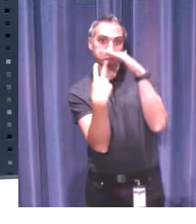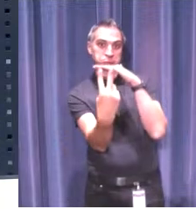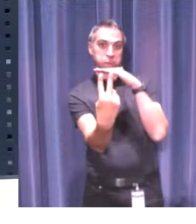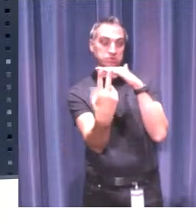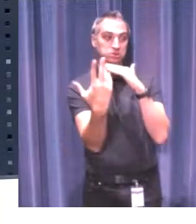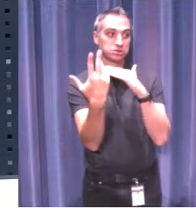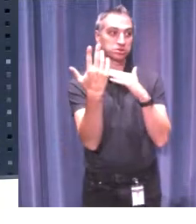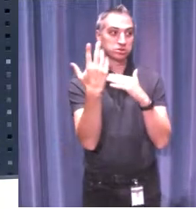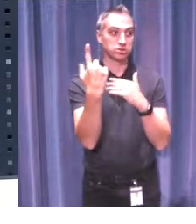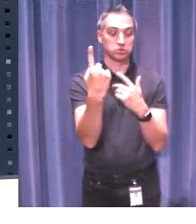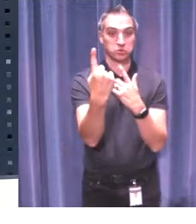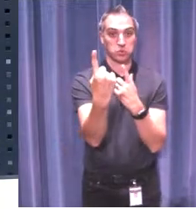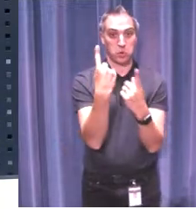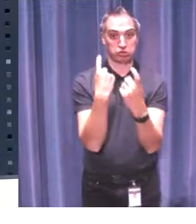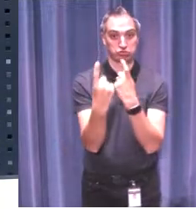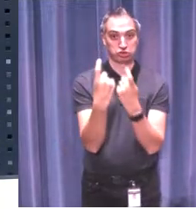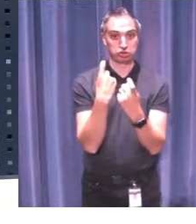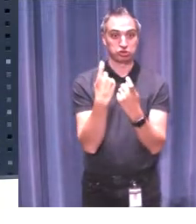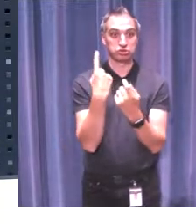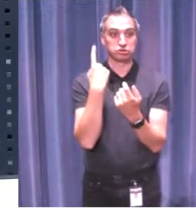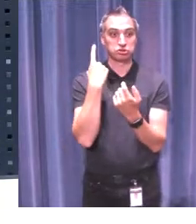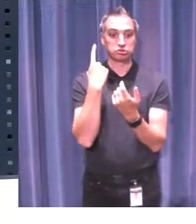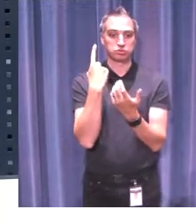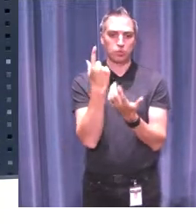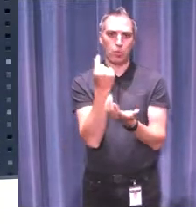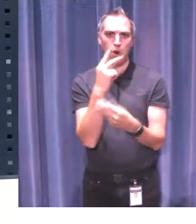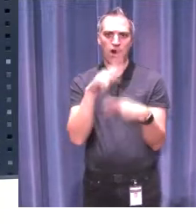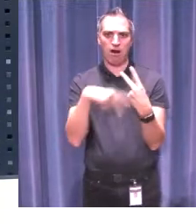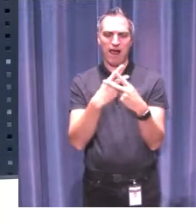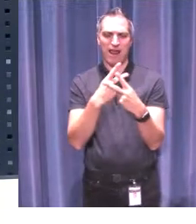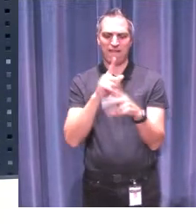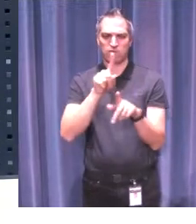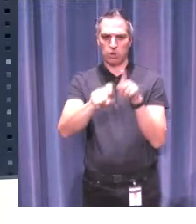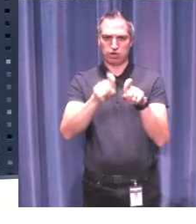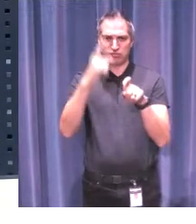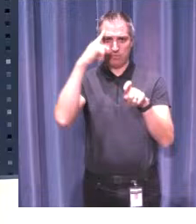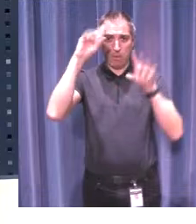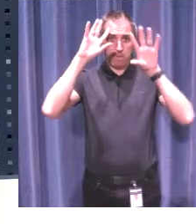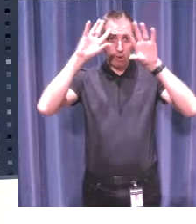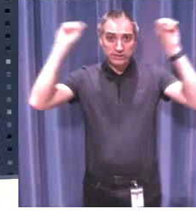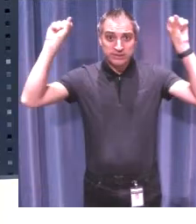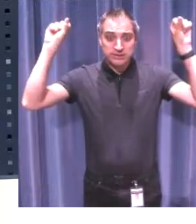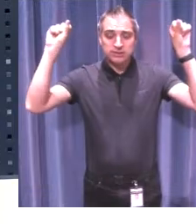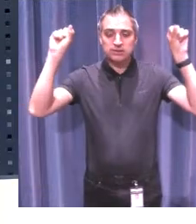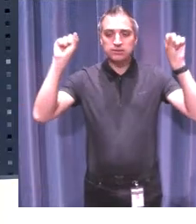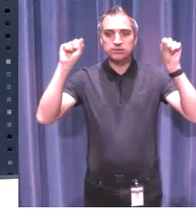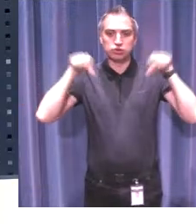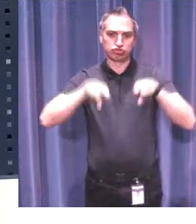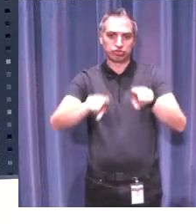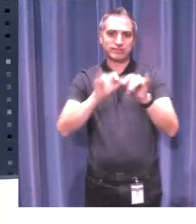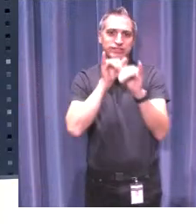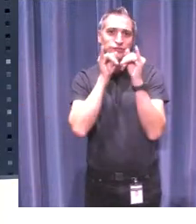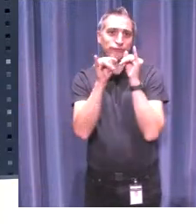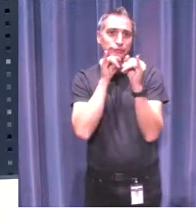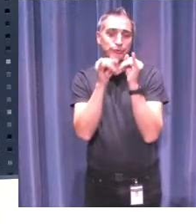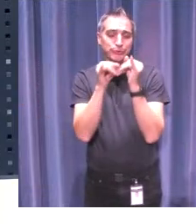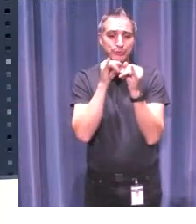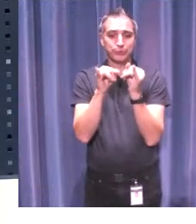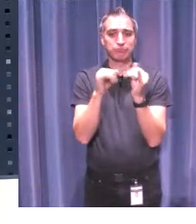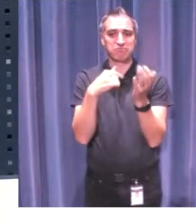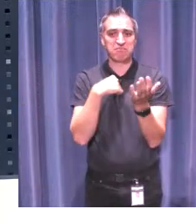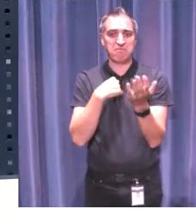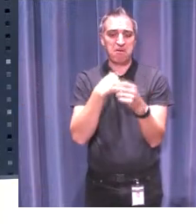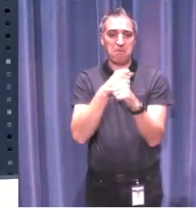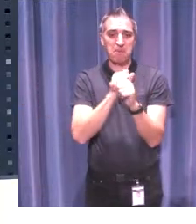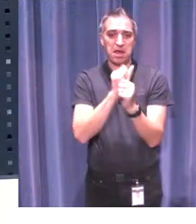the questions a president might be asked to answer in an interview setting. I made